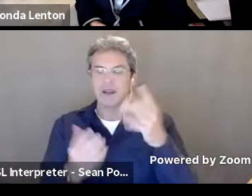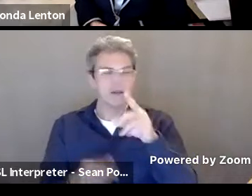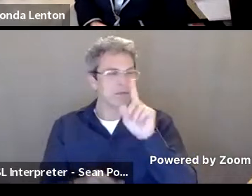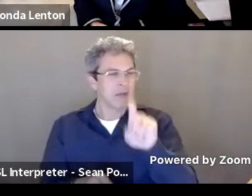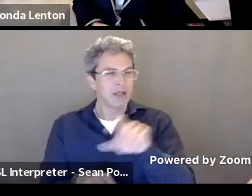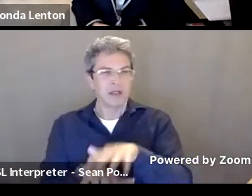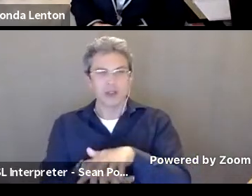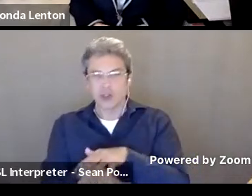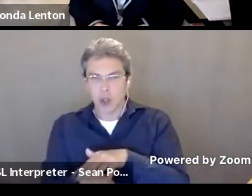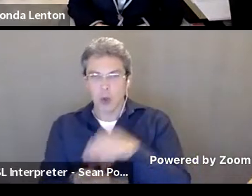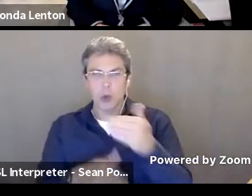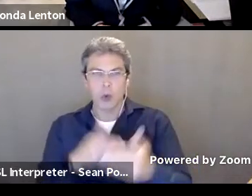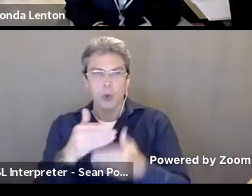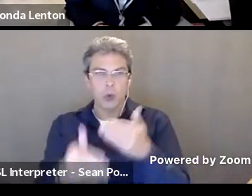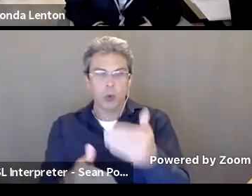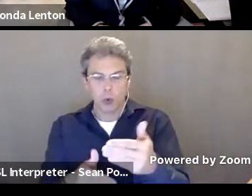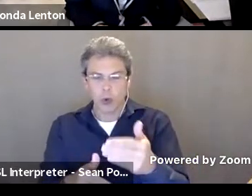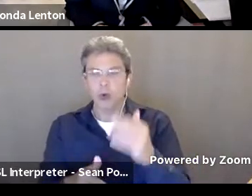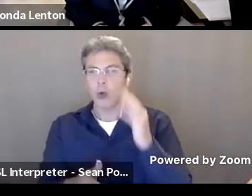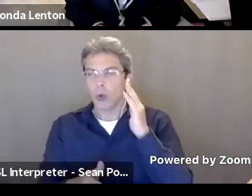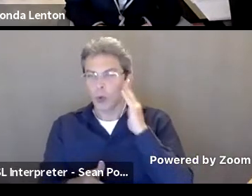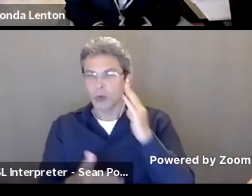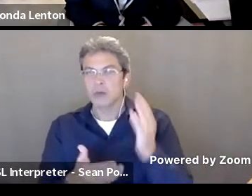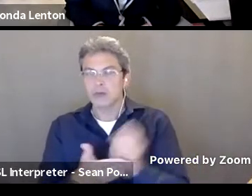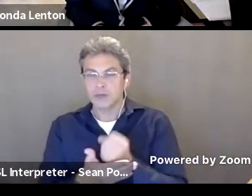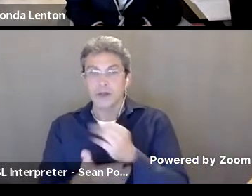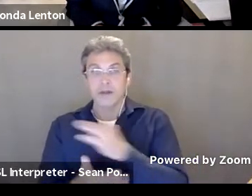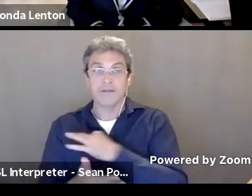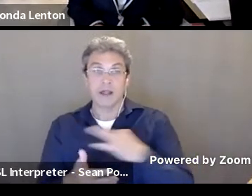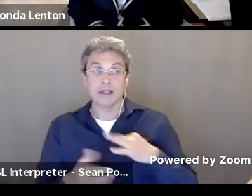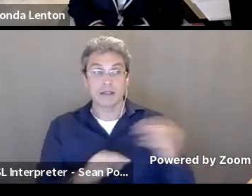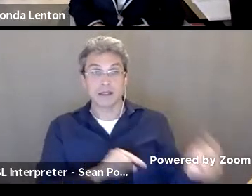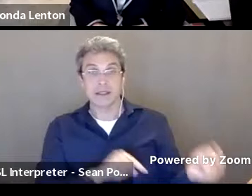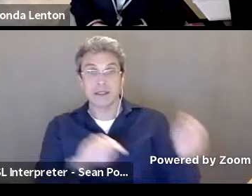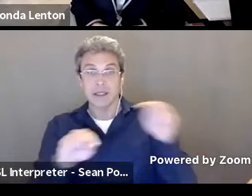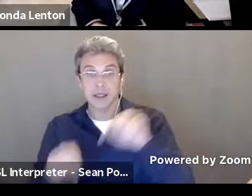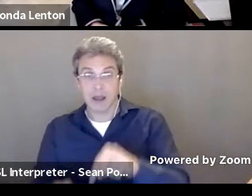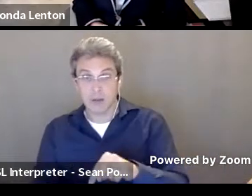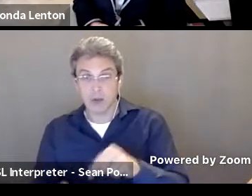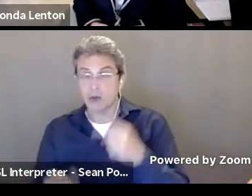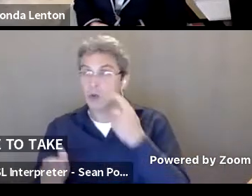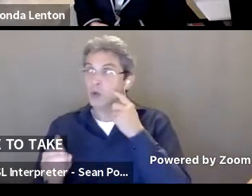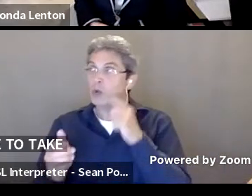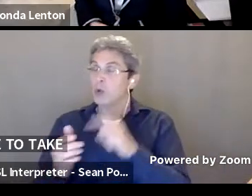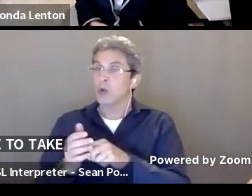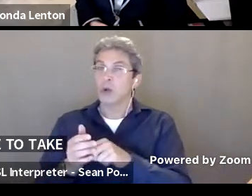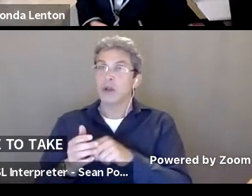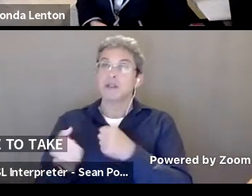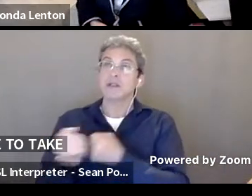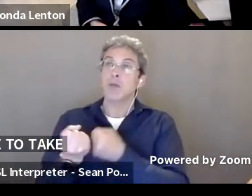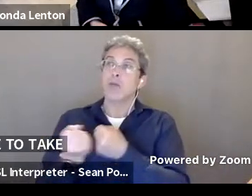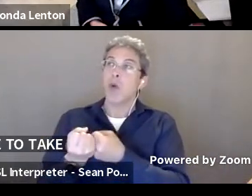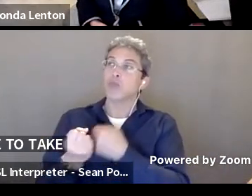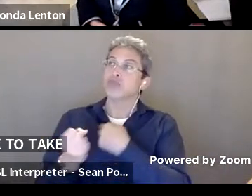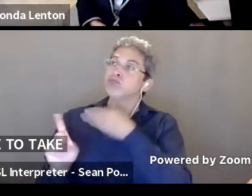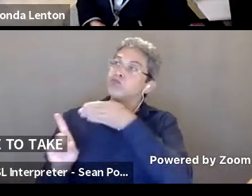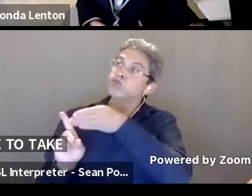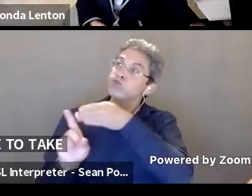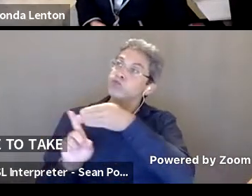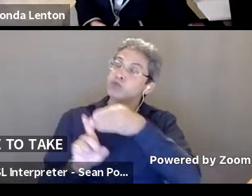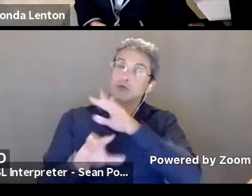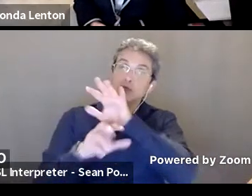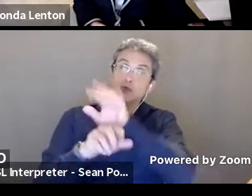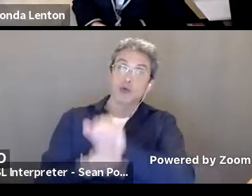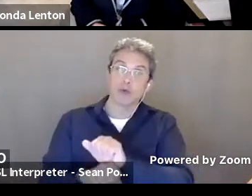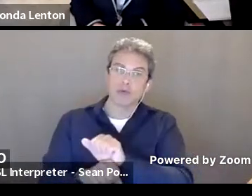will have to do it gradually. Faculty who are coming onto campus may not find that there's all the typical supports that they're used to available. It may